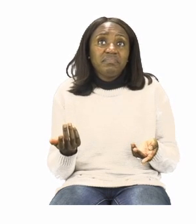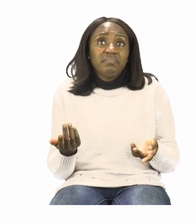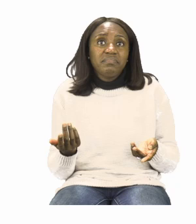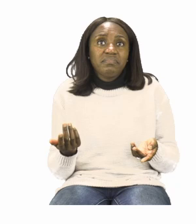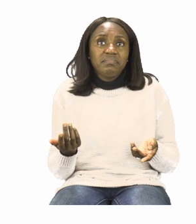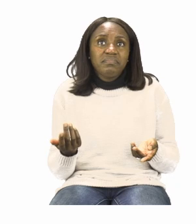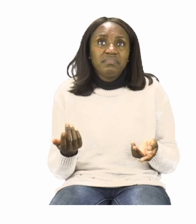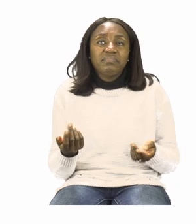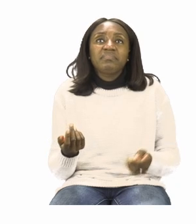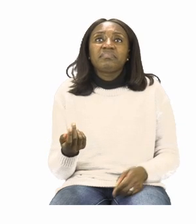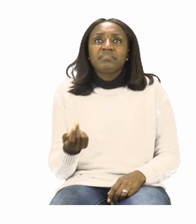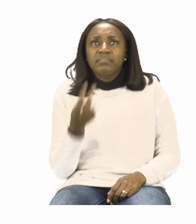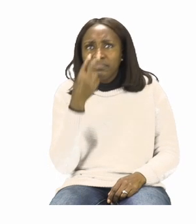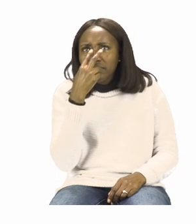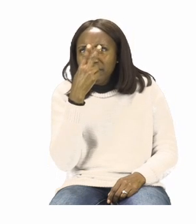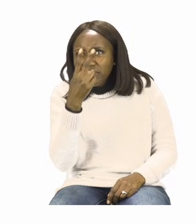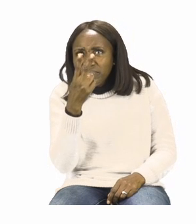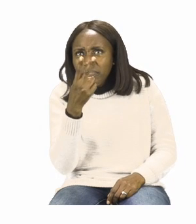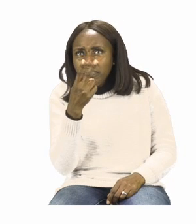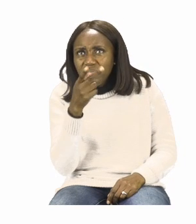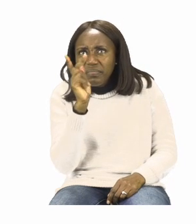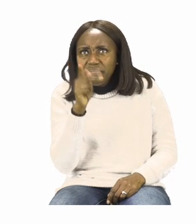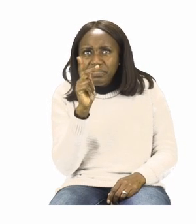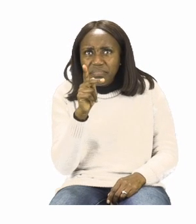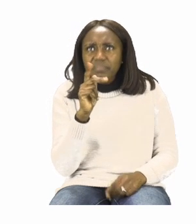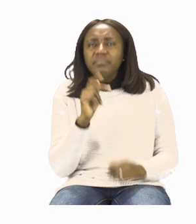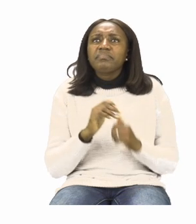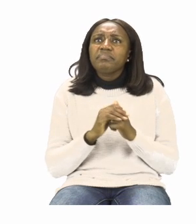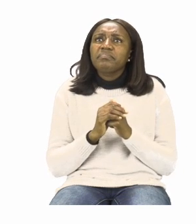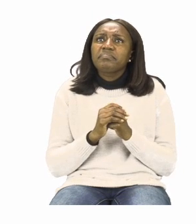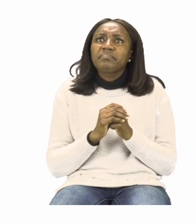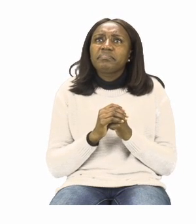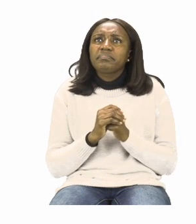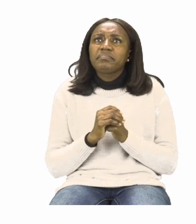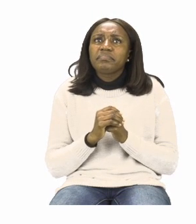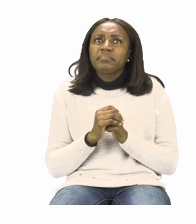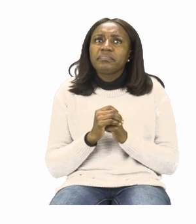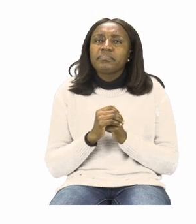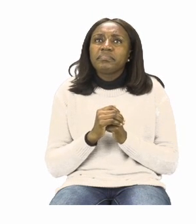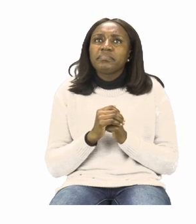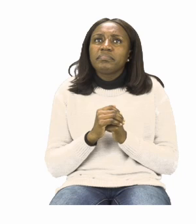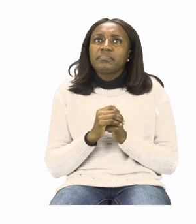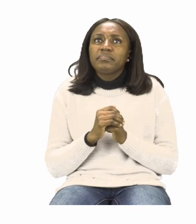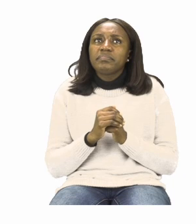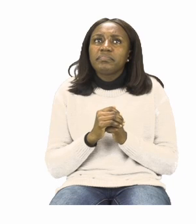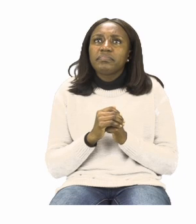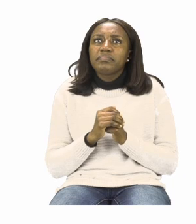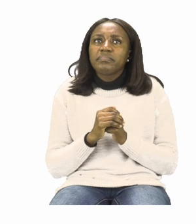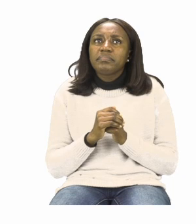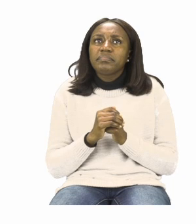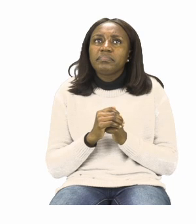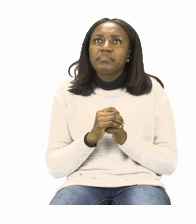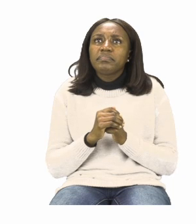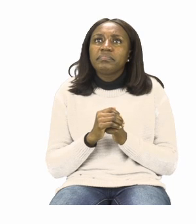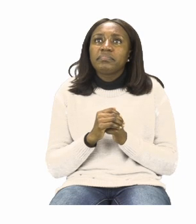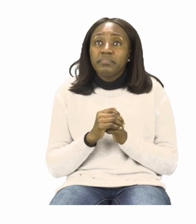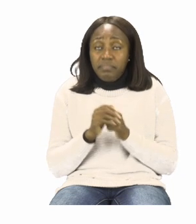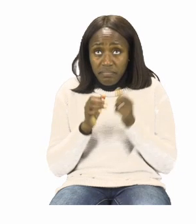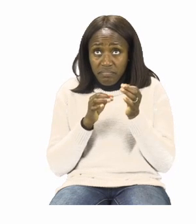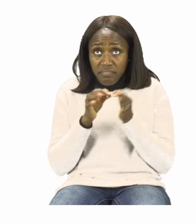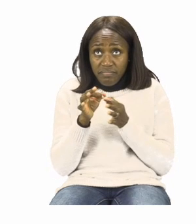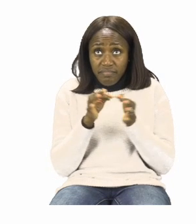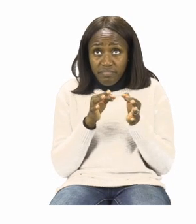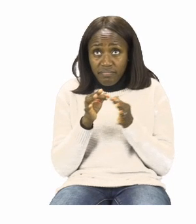Let's go back and see what they want us to do. It says in your